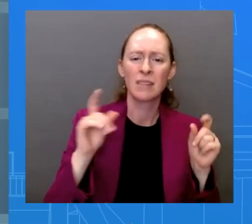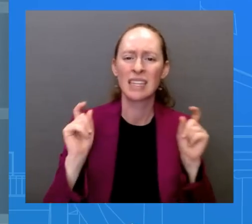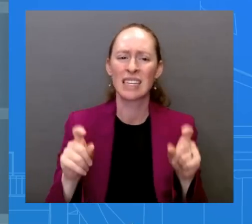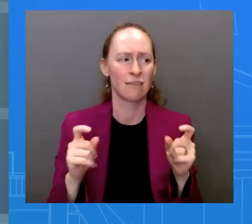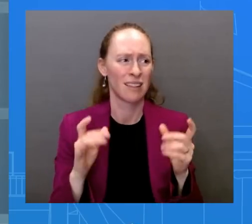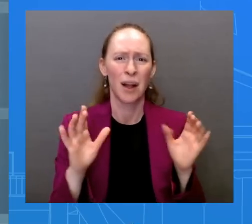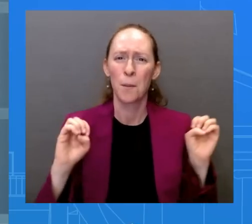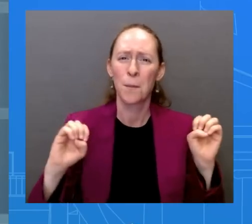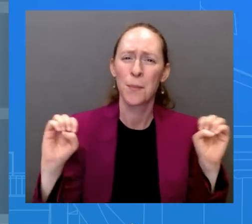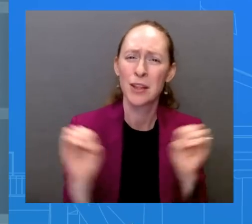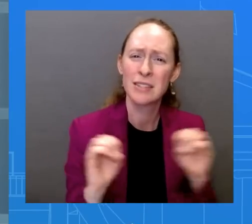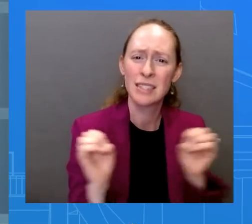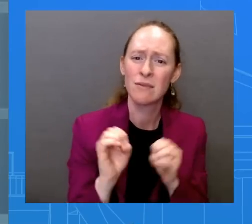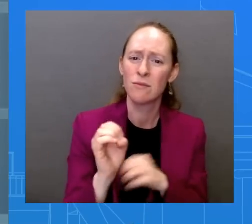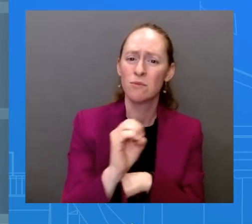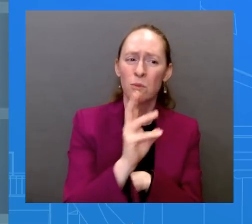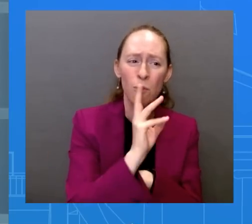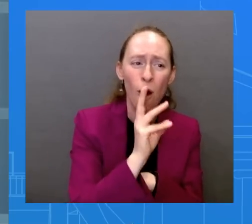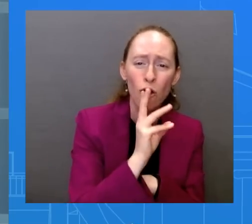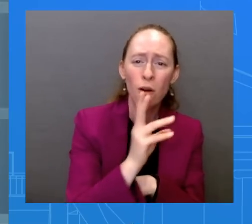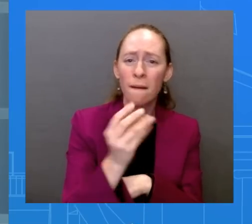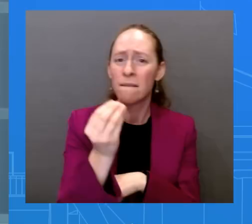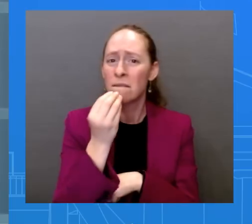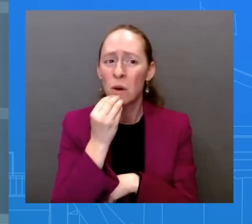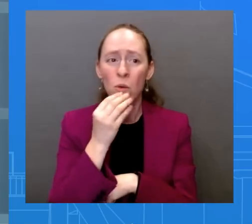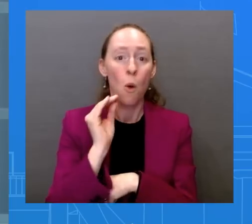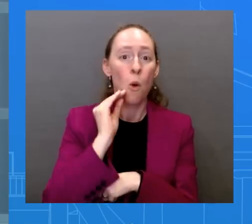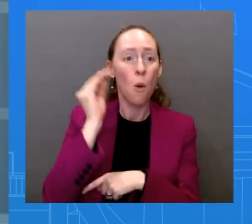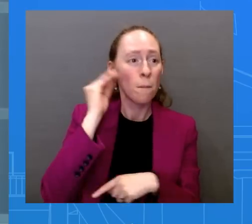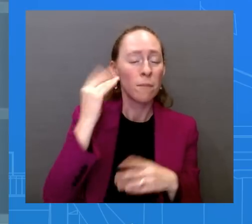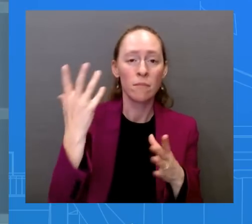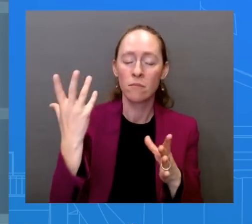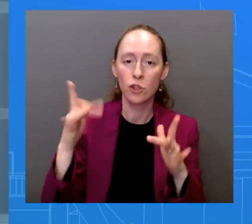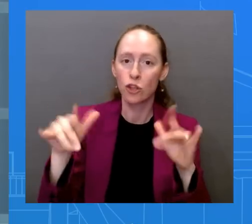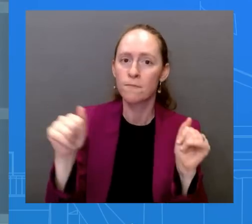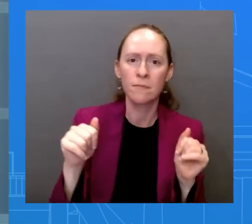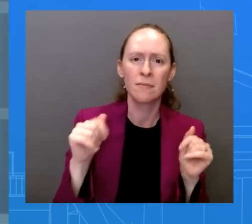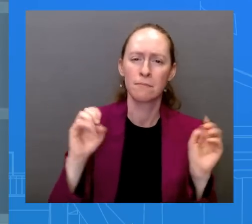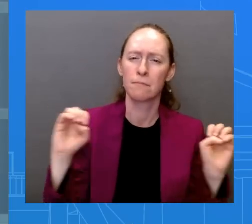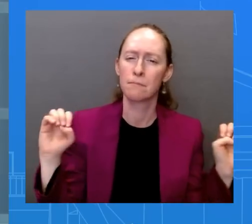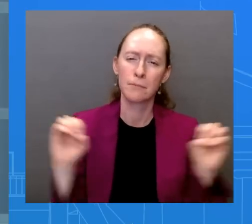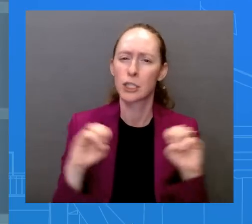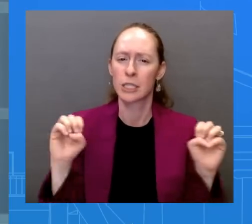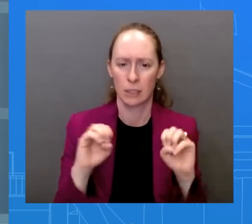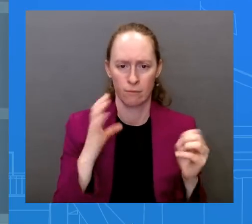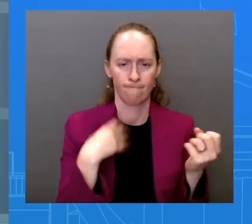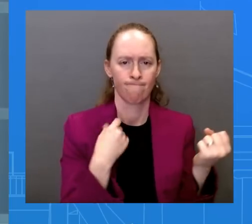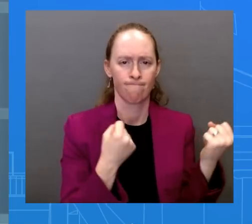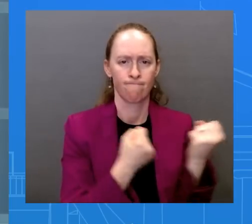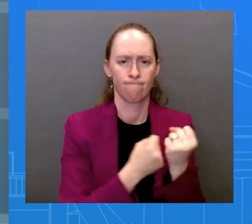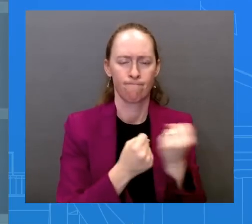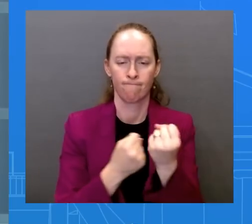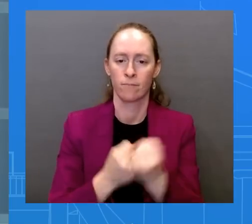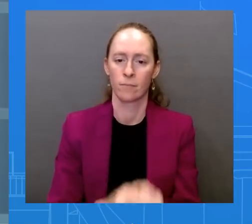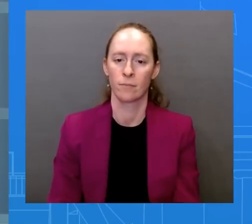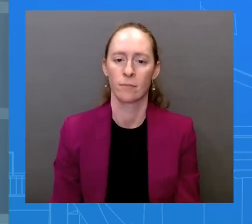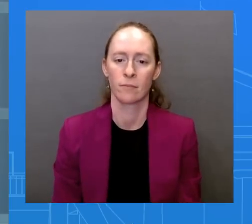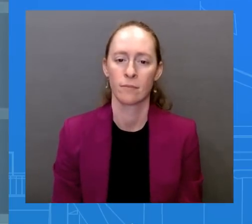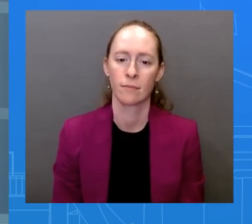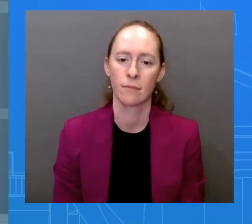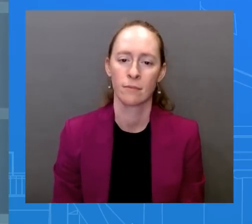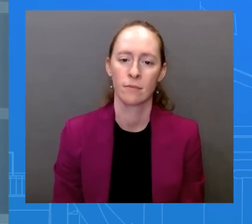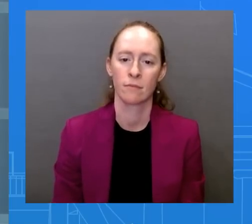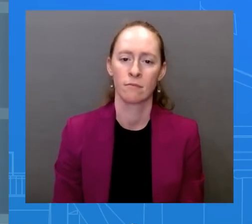primary dwelling. And as of today, there are hundreds of federal response workers on the ground in Puerto Rico supporting